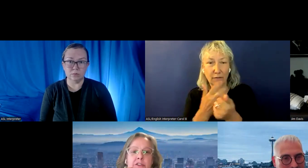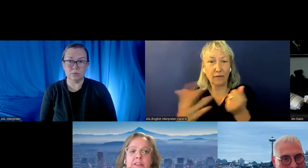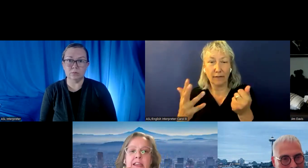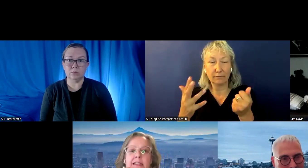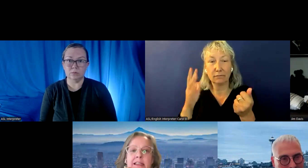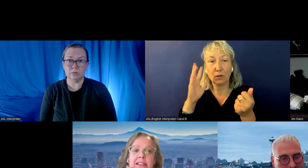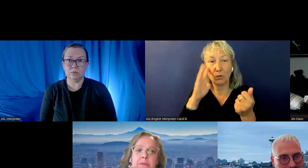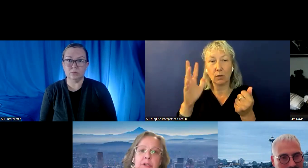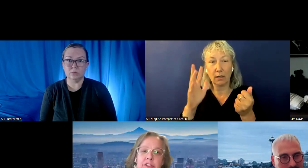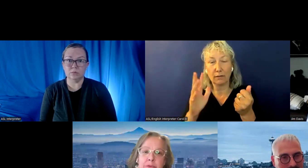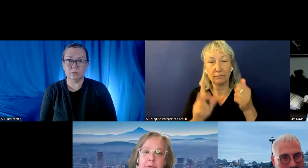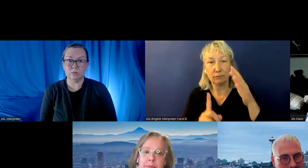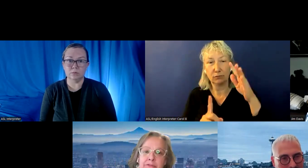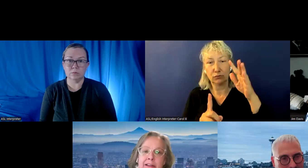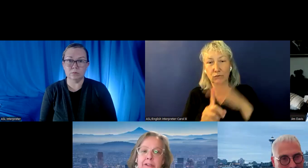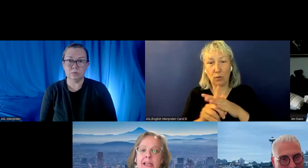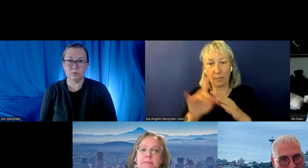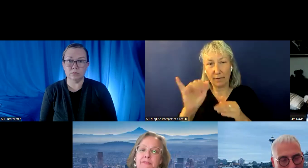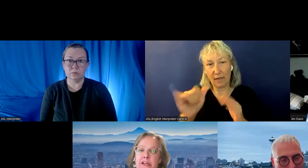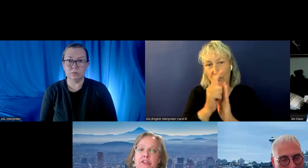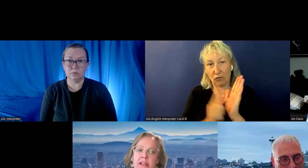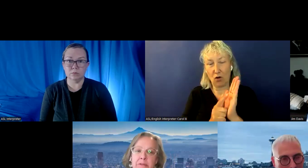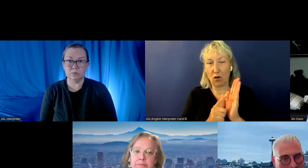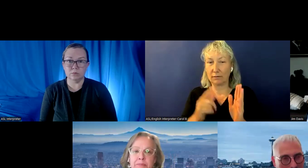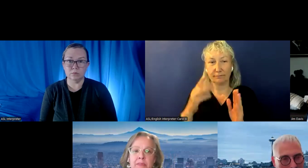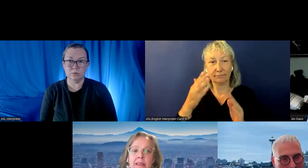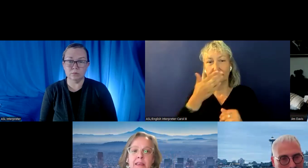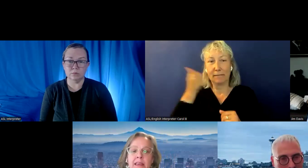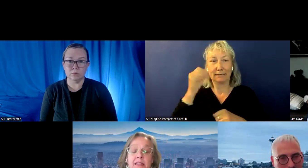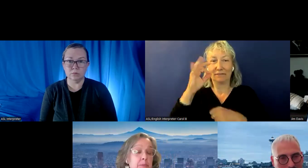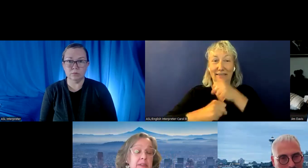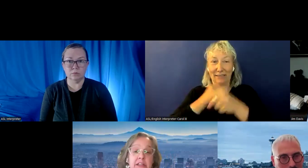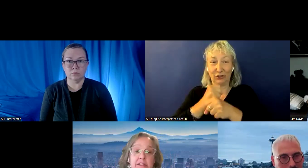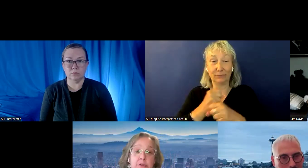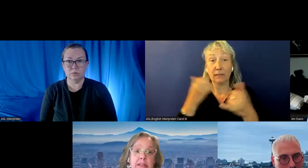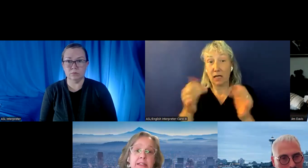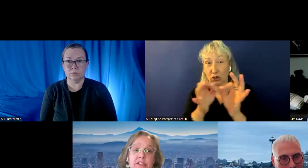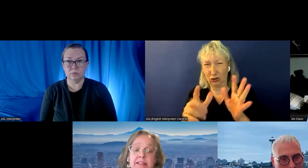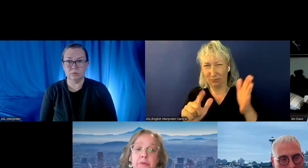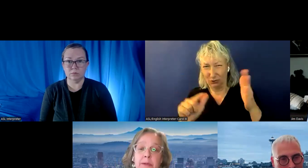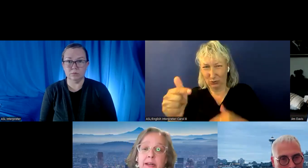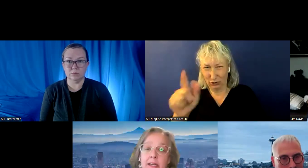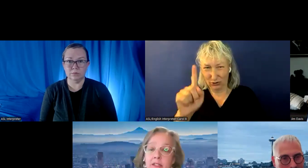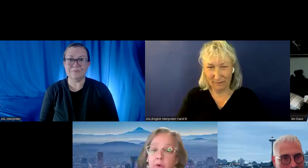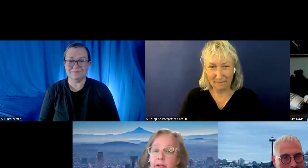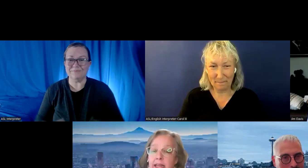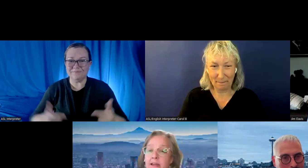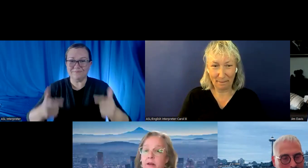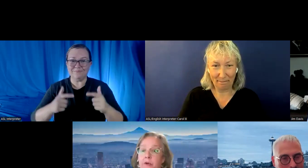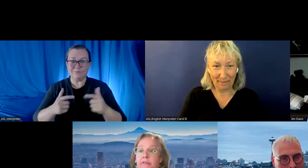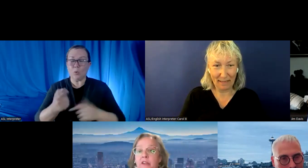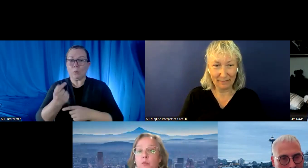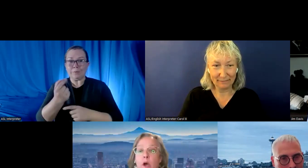law. So the ADA celebration is one of my favorite times of year. Disability Rights Oregon, just a little bit about us. We're